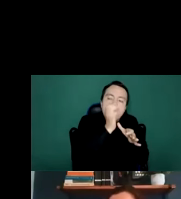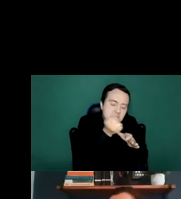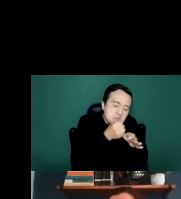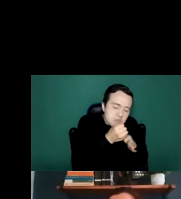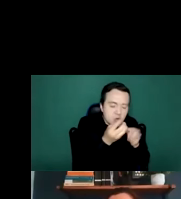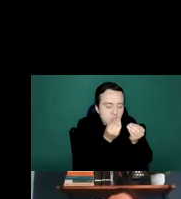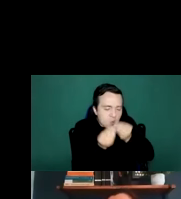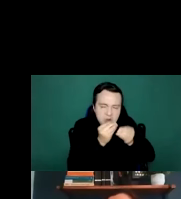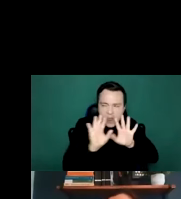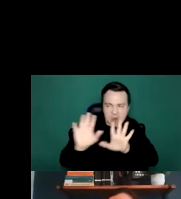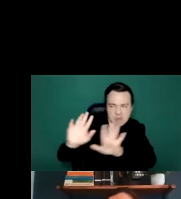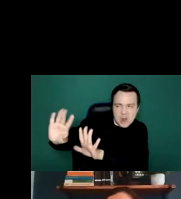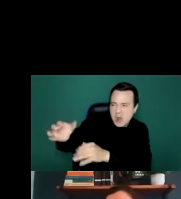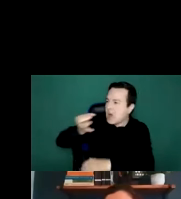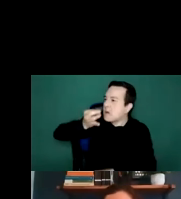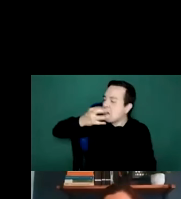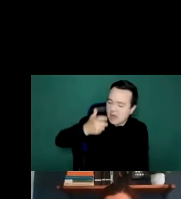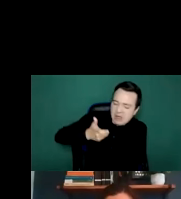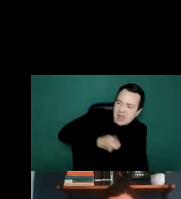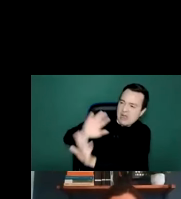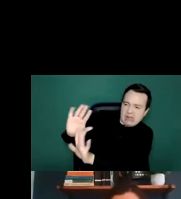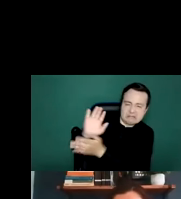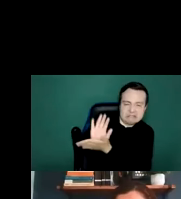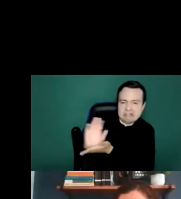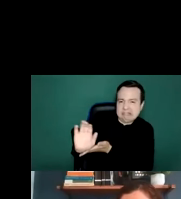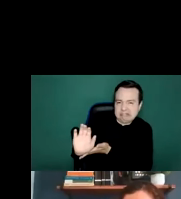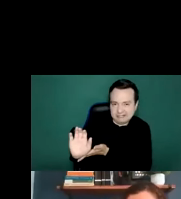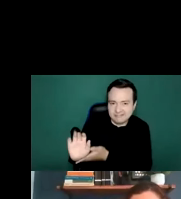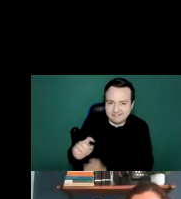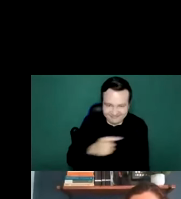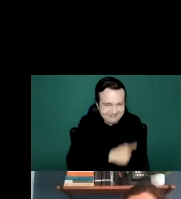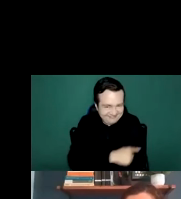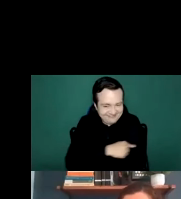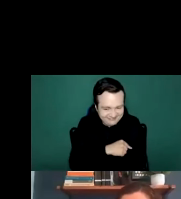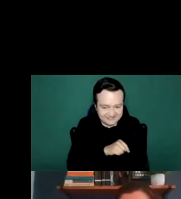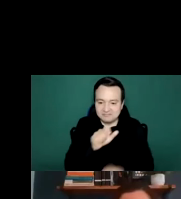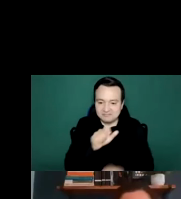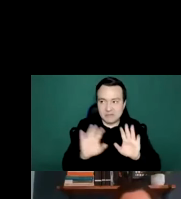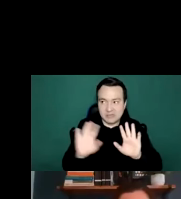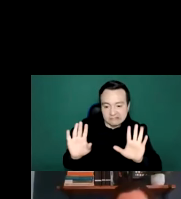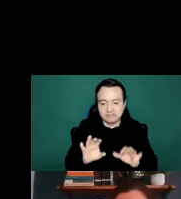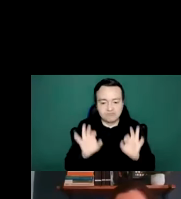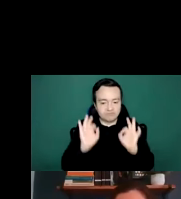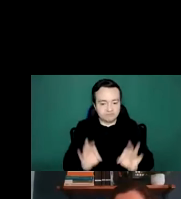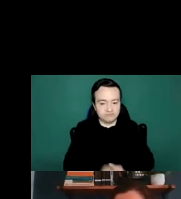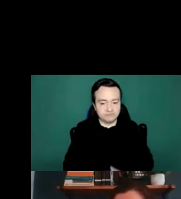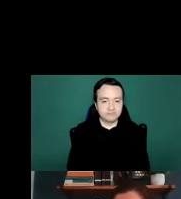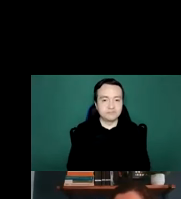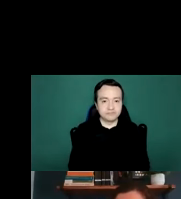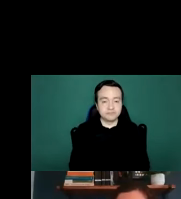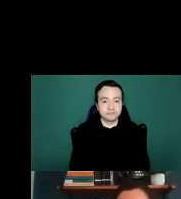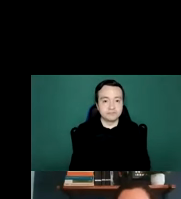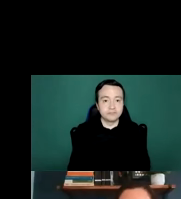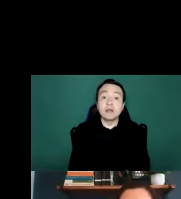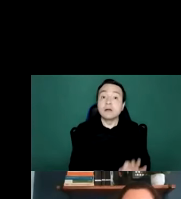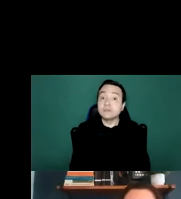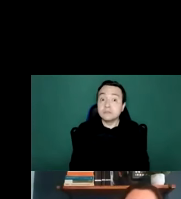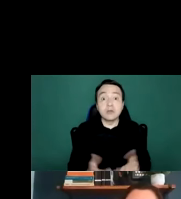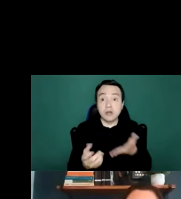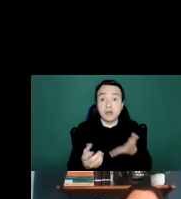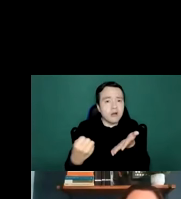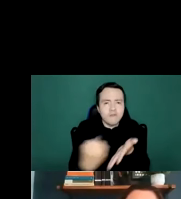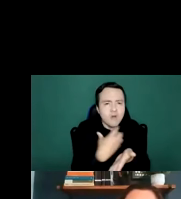and these are causes and part of the reasons why people are not seeking timely healthcare services. So, what does the information